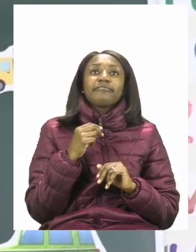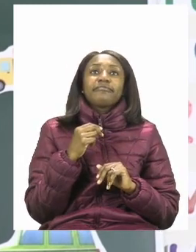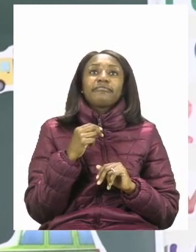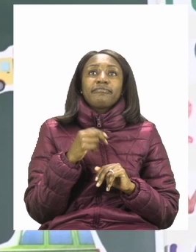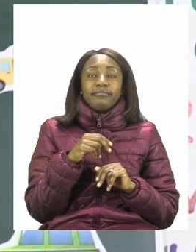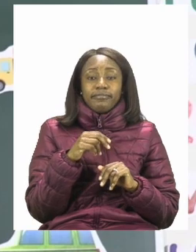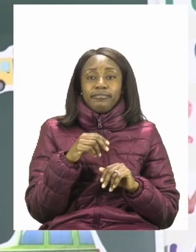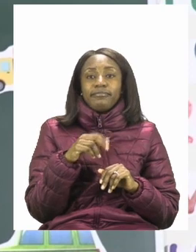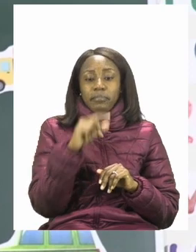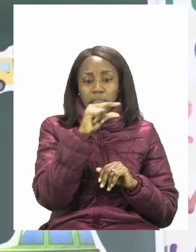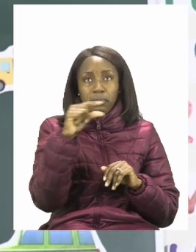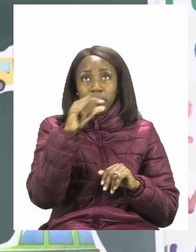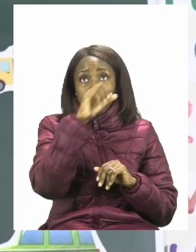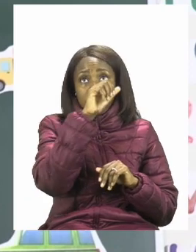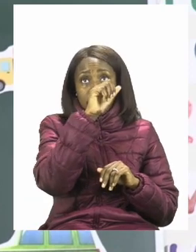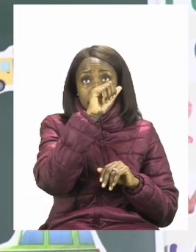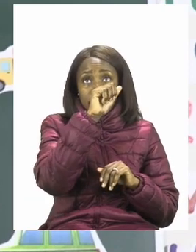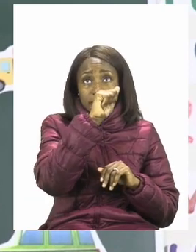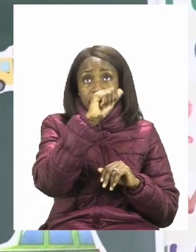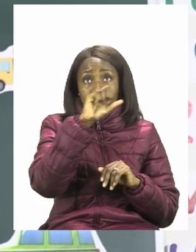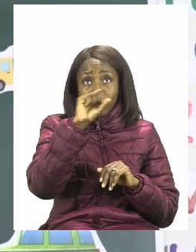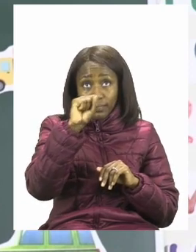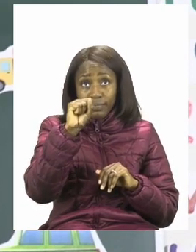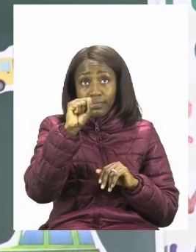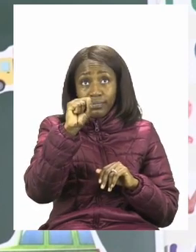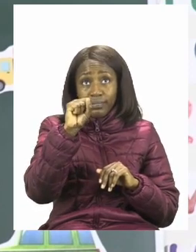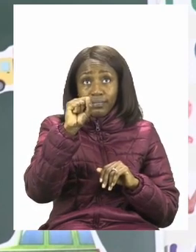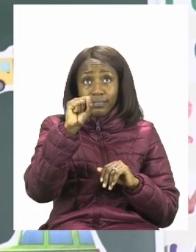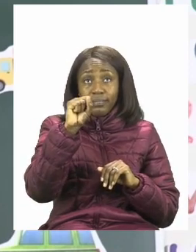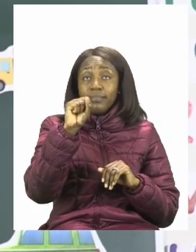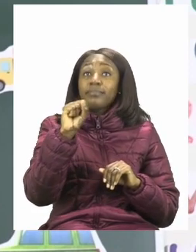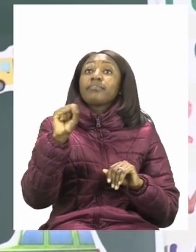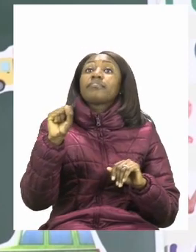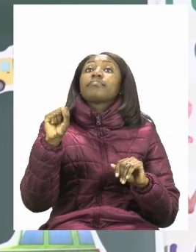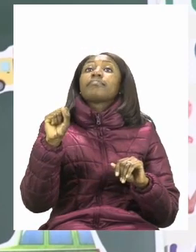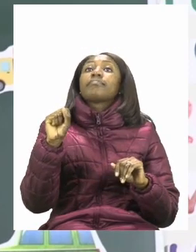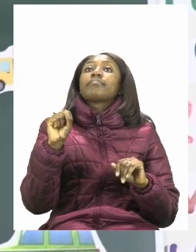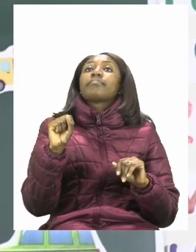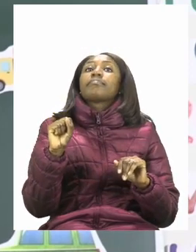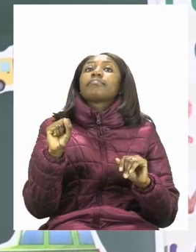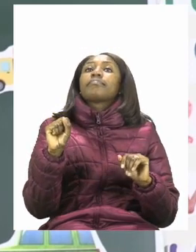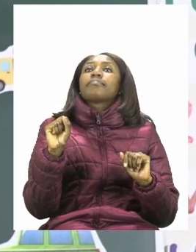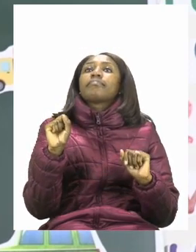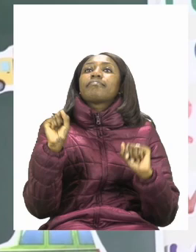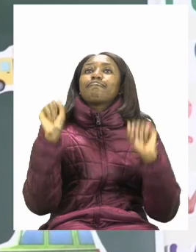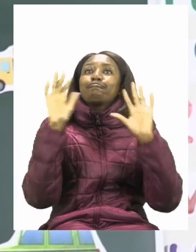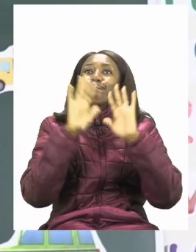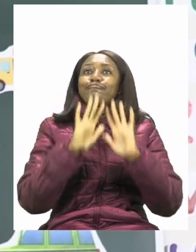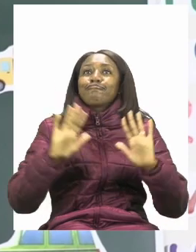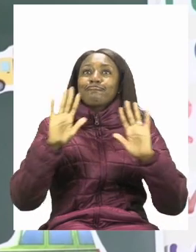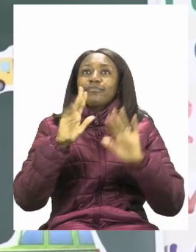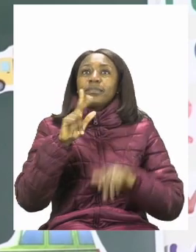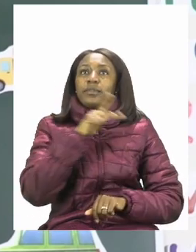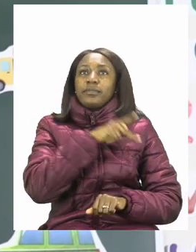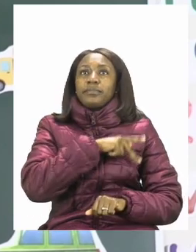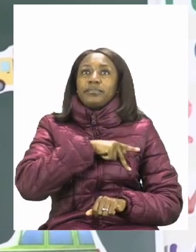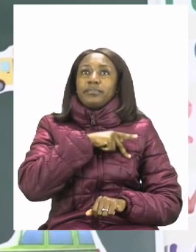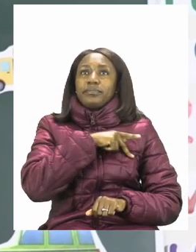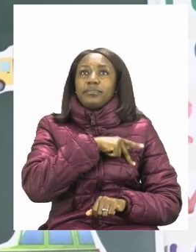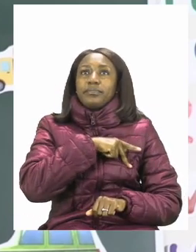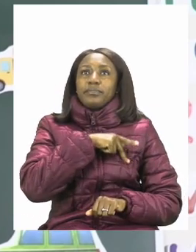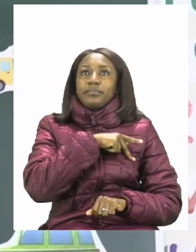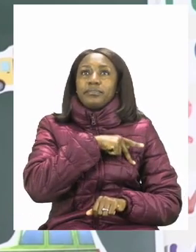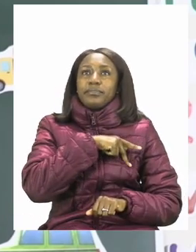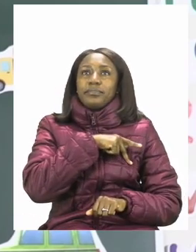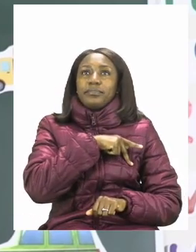the next word as. So all the little blocks with the word as in